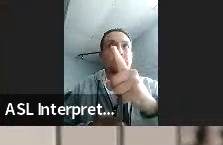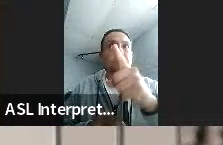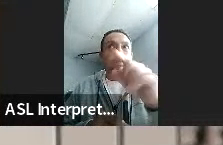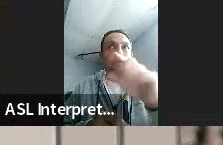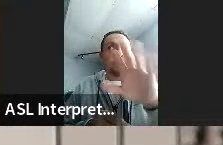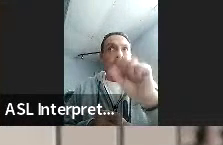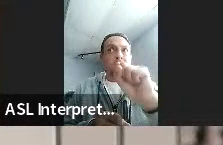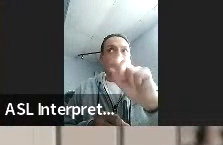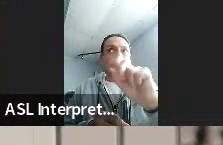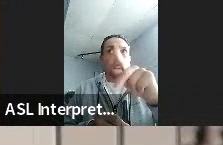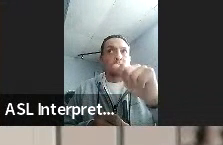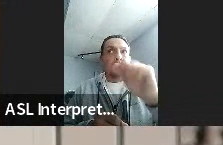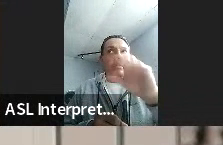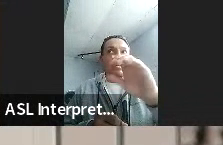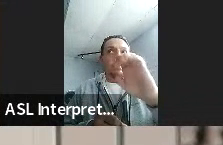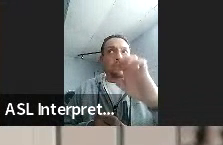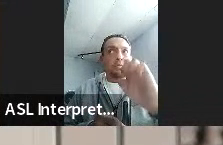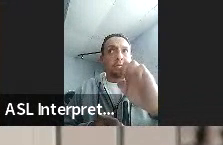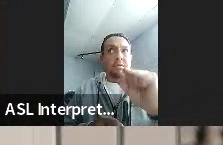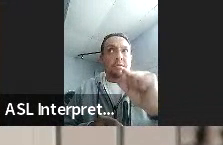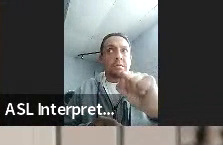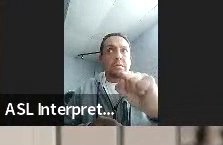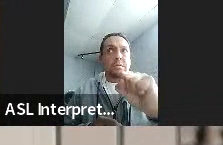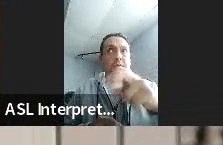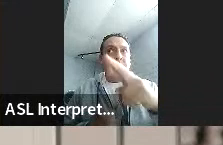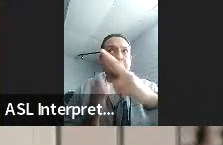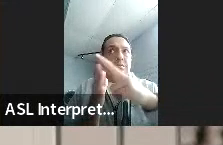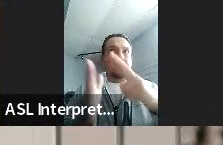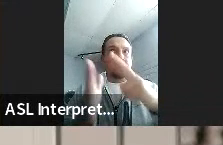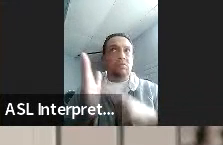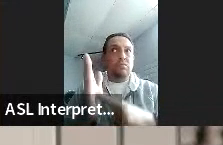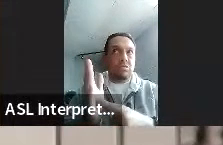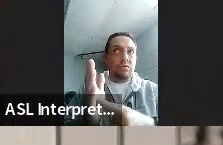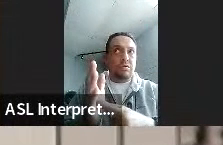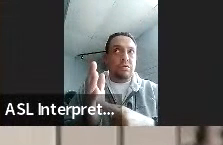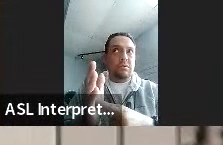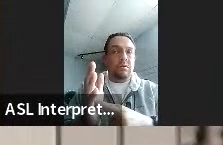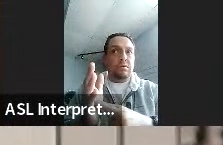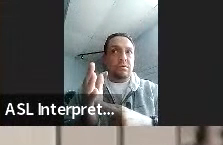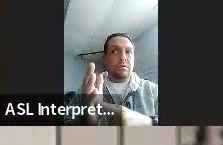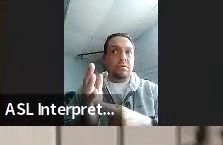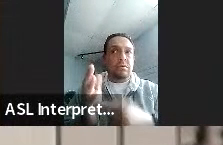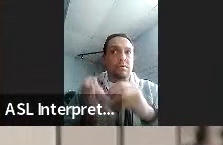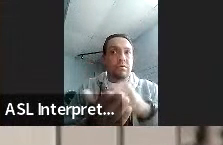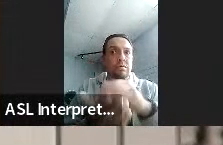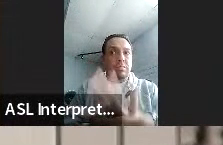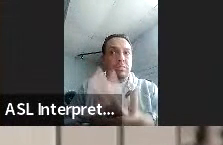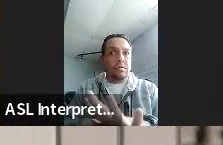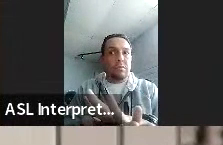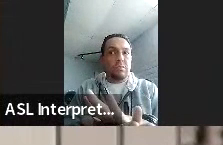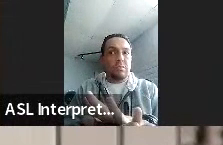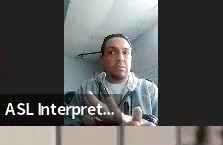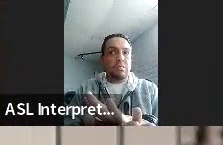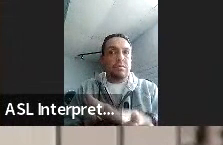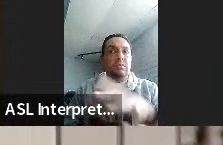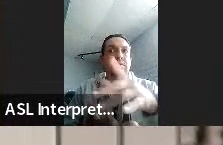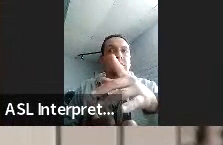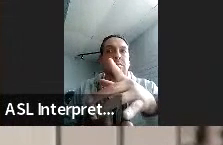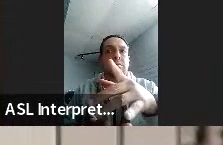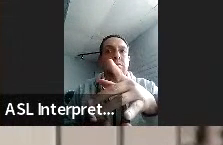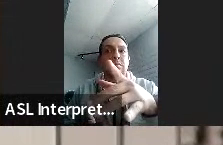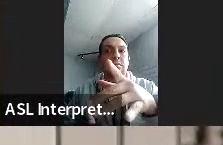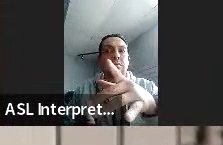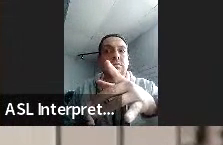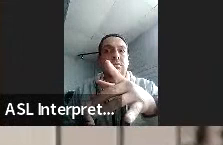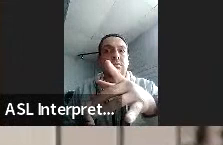of their surrounding businesses through rules that we have put in place as part of the proposal I just mentioned to ensure that there are transparent